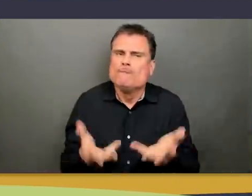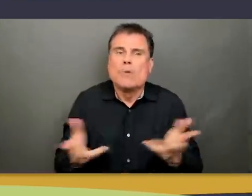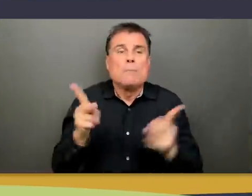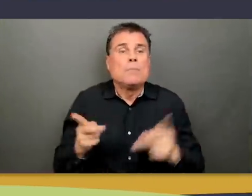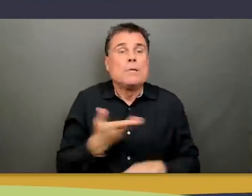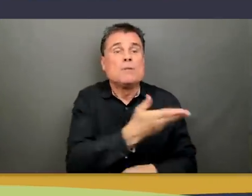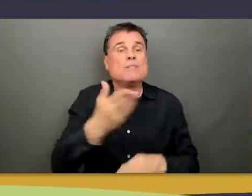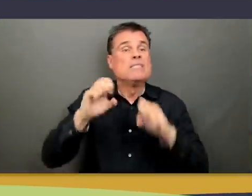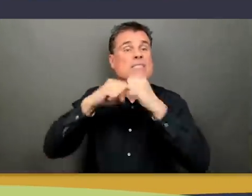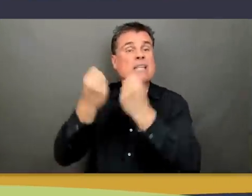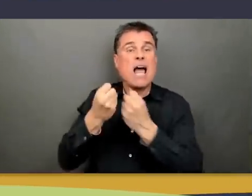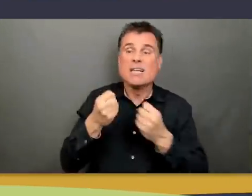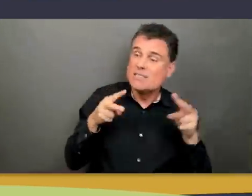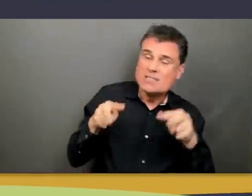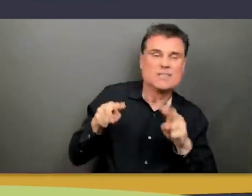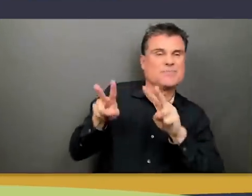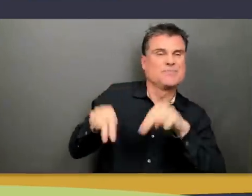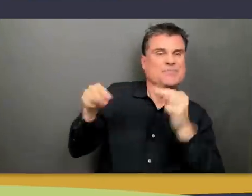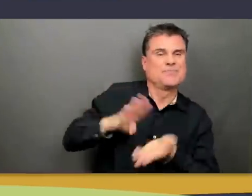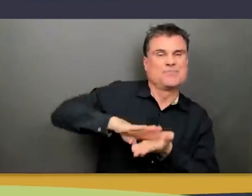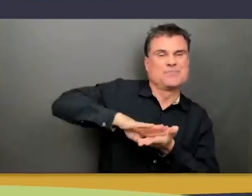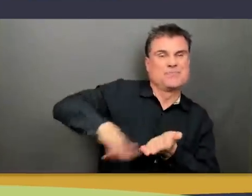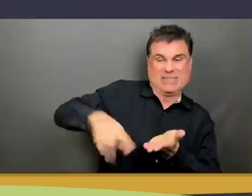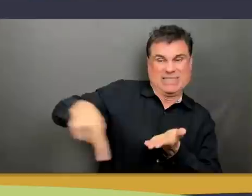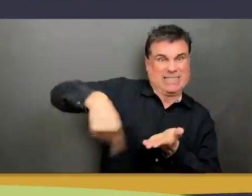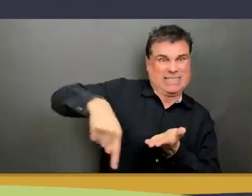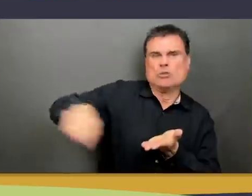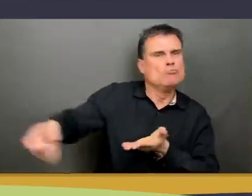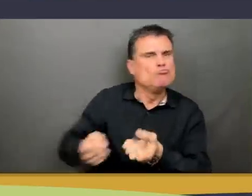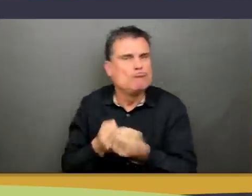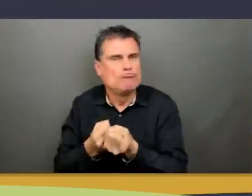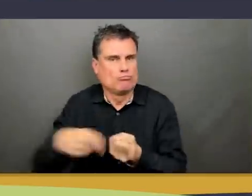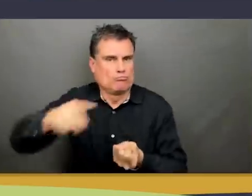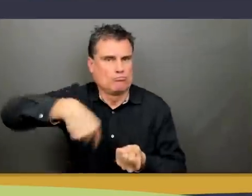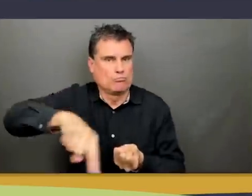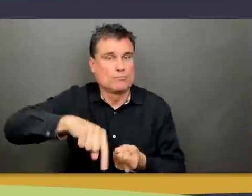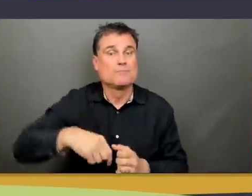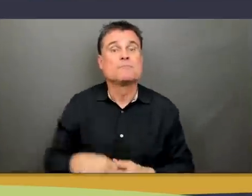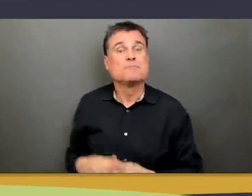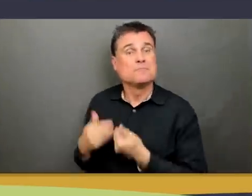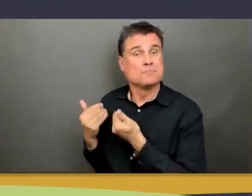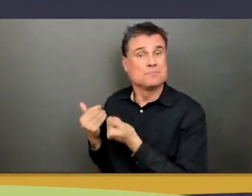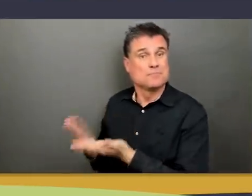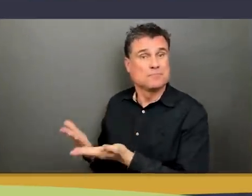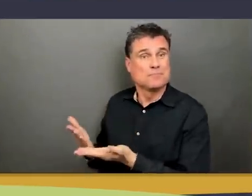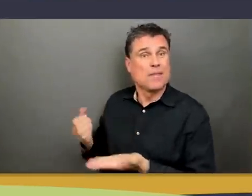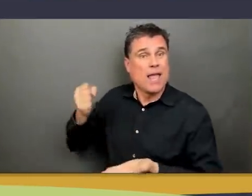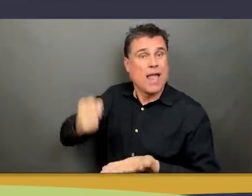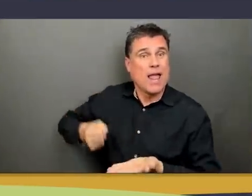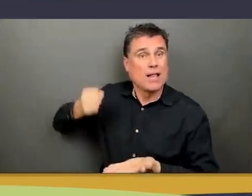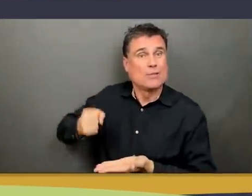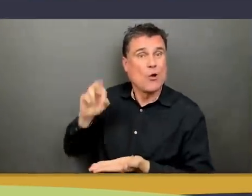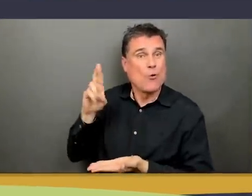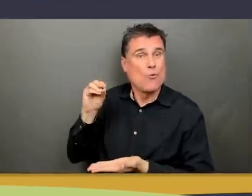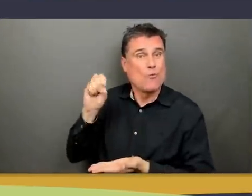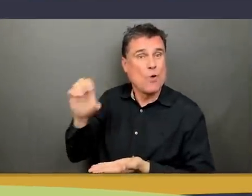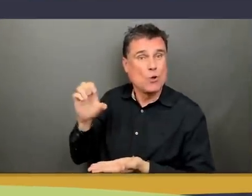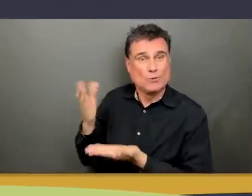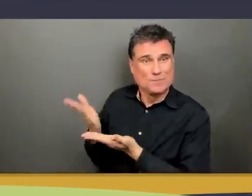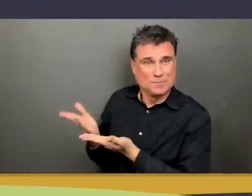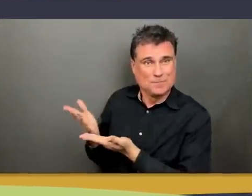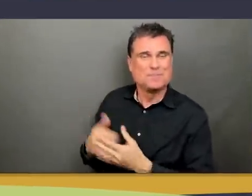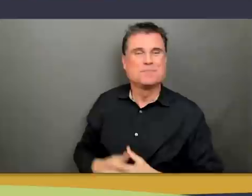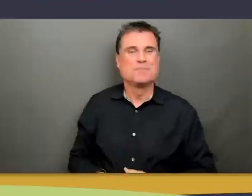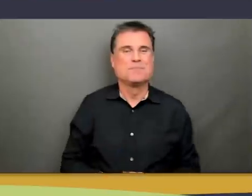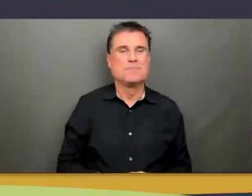little bit about what drives your work and how you are tackling racism. Okay. All